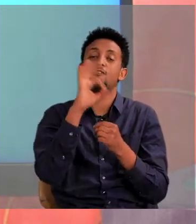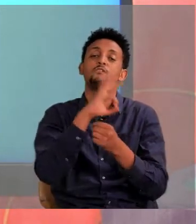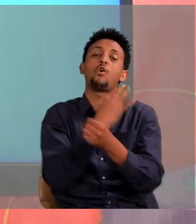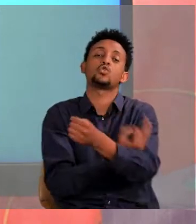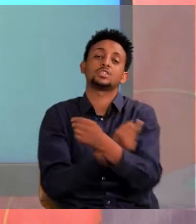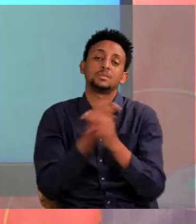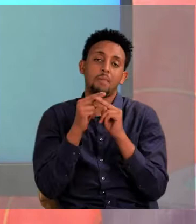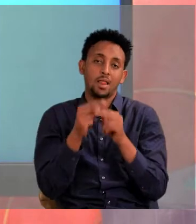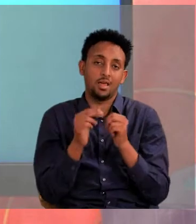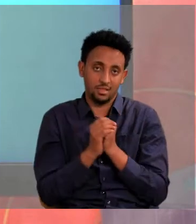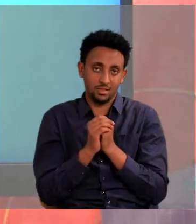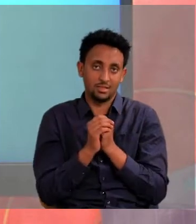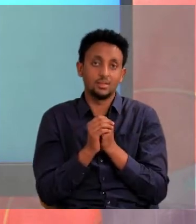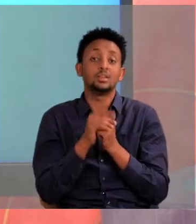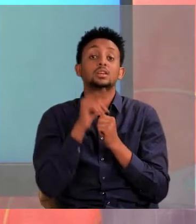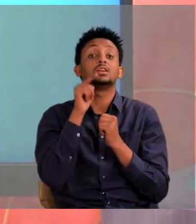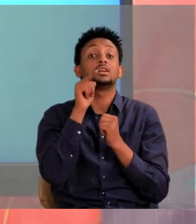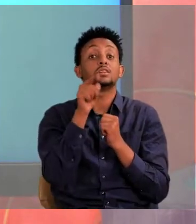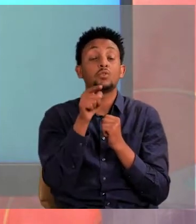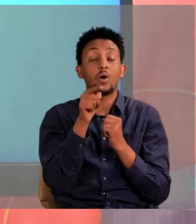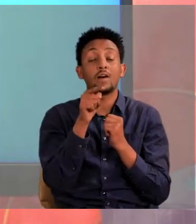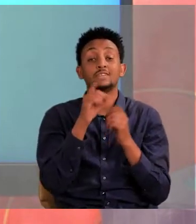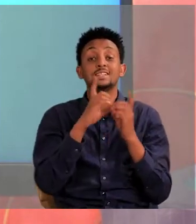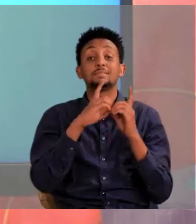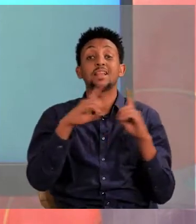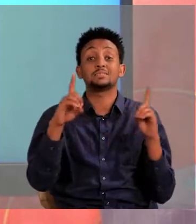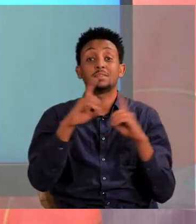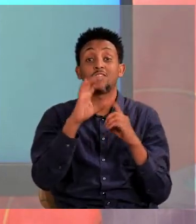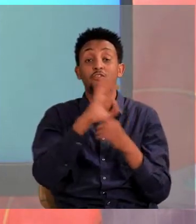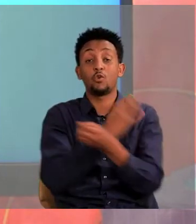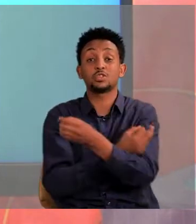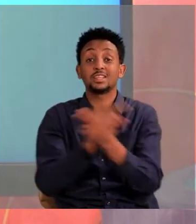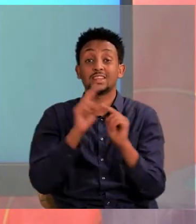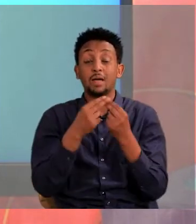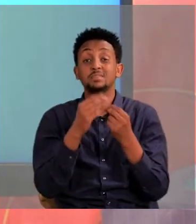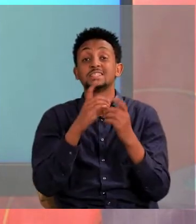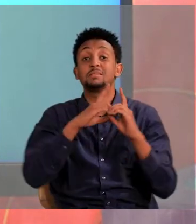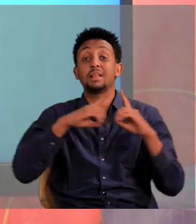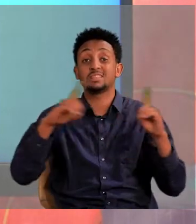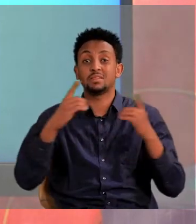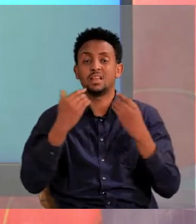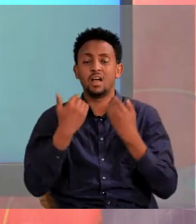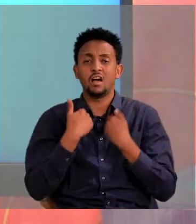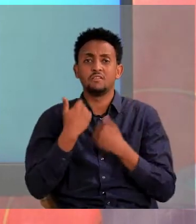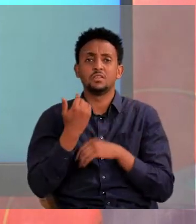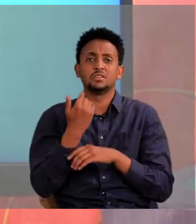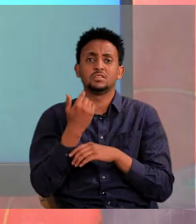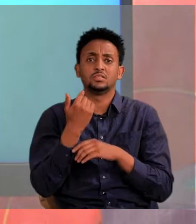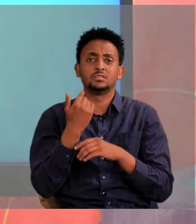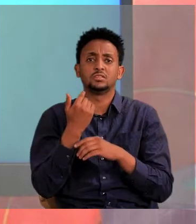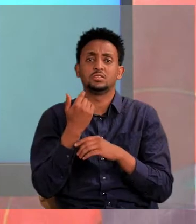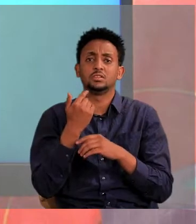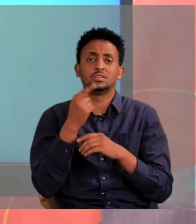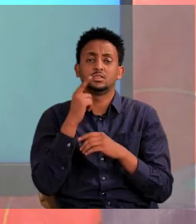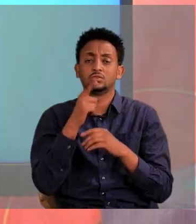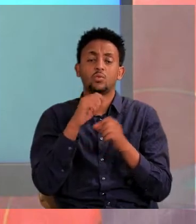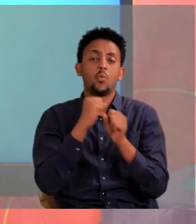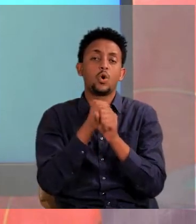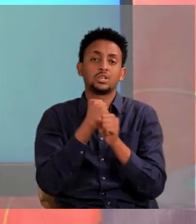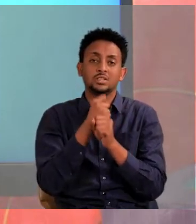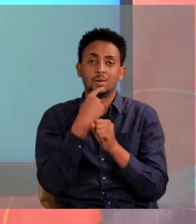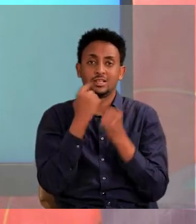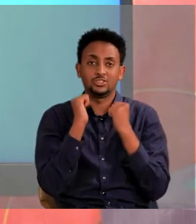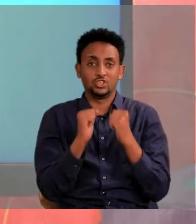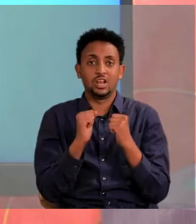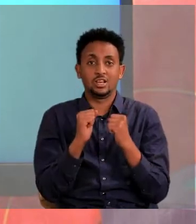okay? And here you have displacement. Force times displacement, we have previously mentioned that it is work,